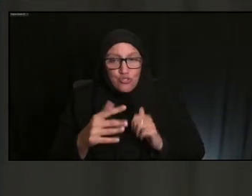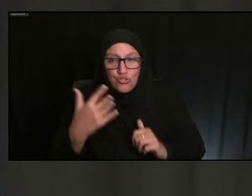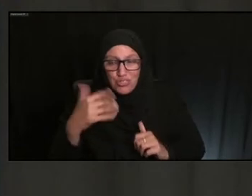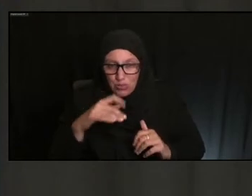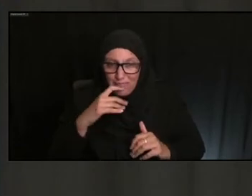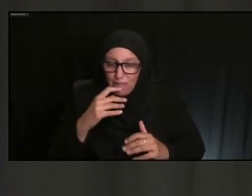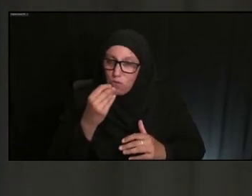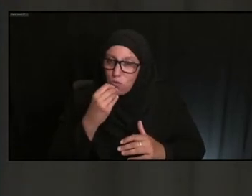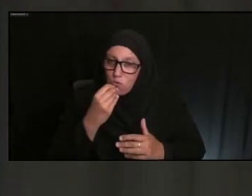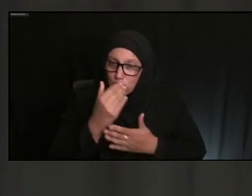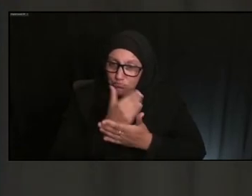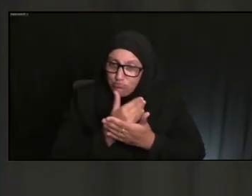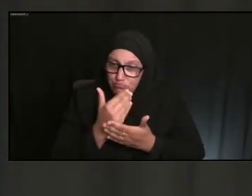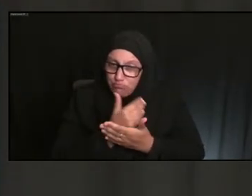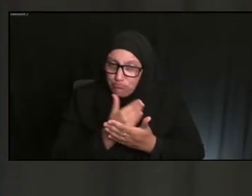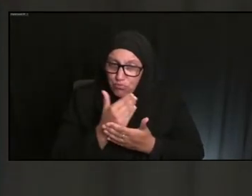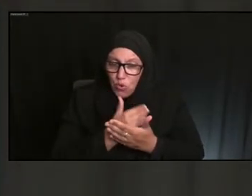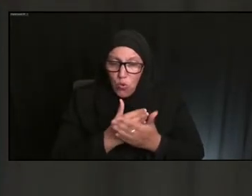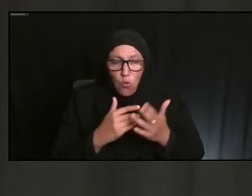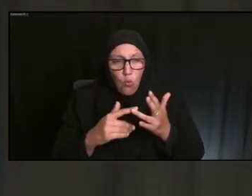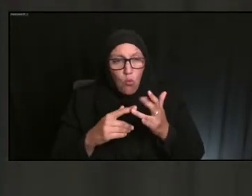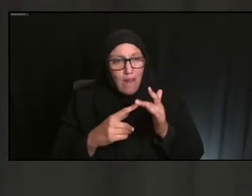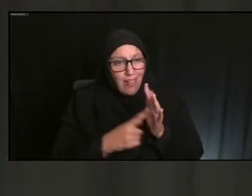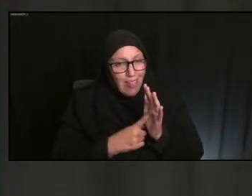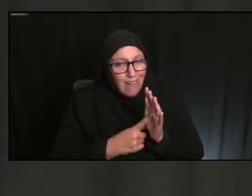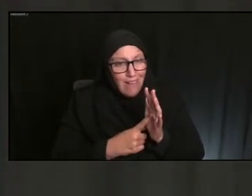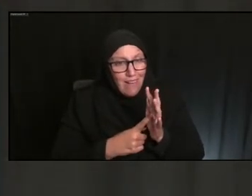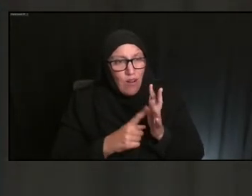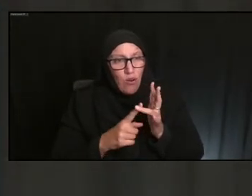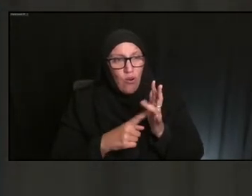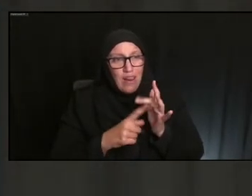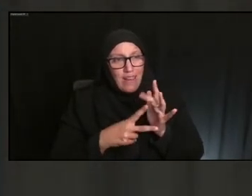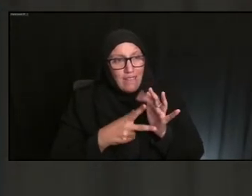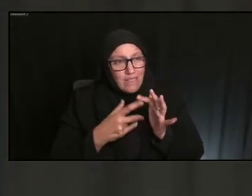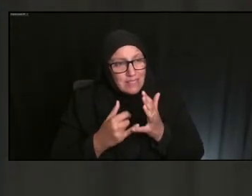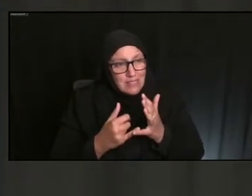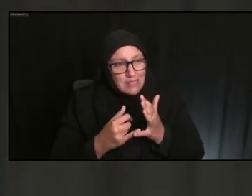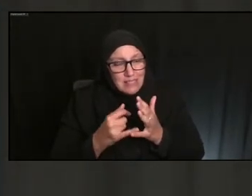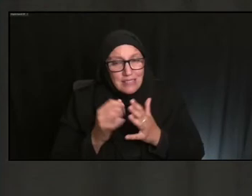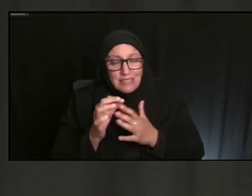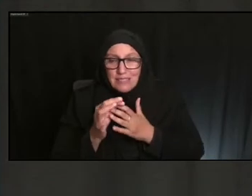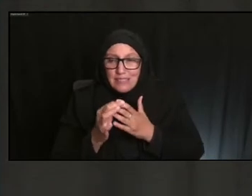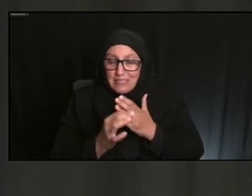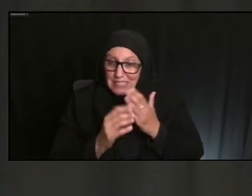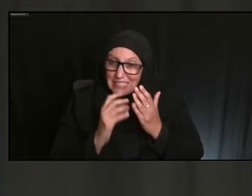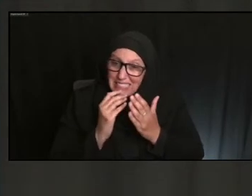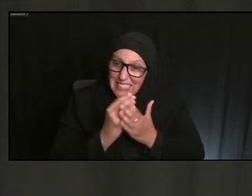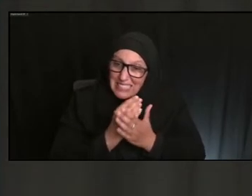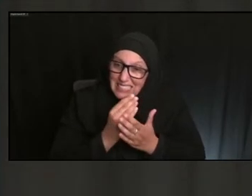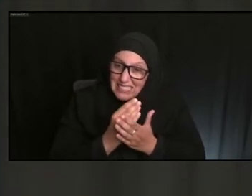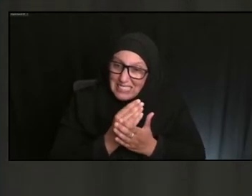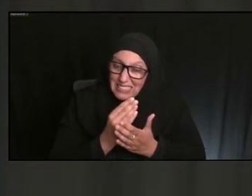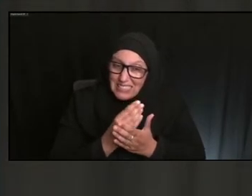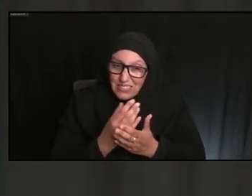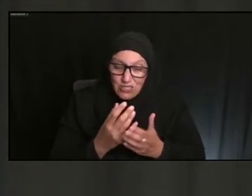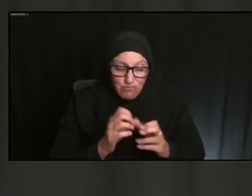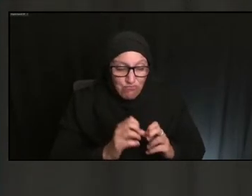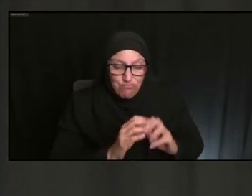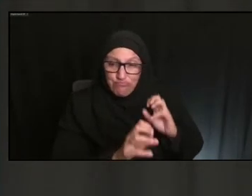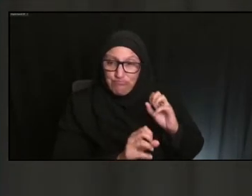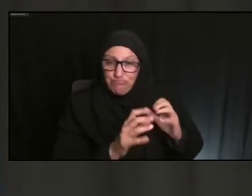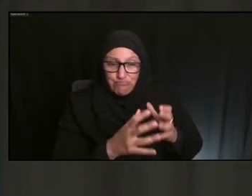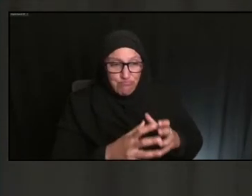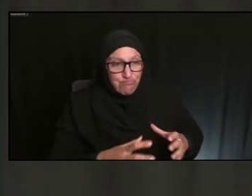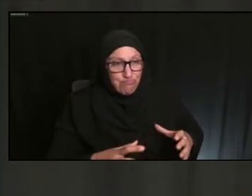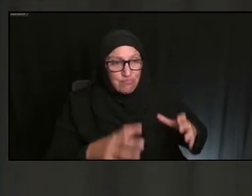your zeit, your oils, your olives, so all this stuff, you'd have them in storage. And you would store for the season because